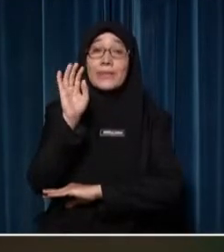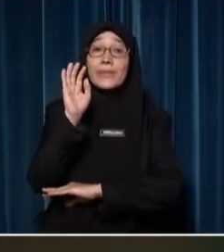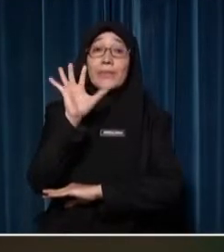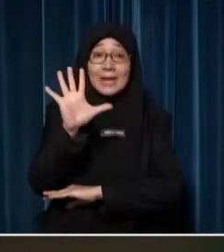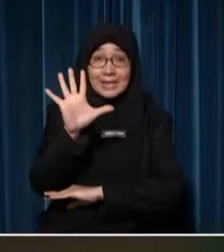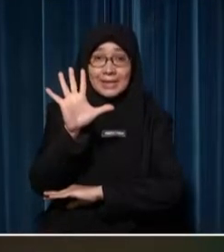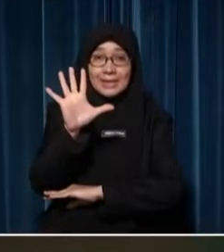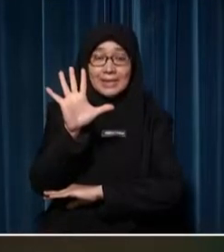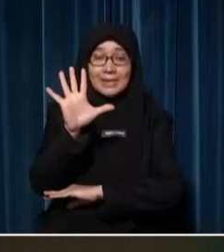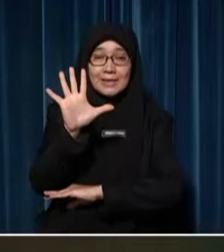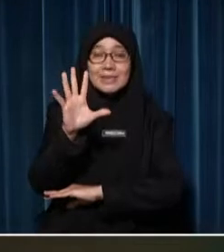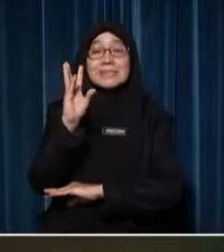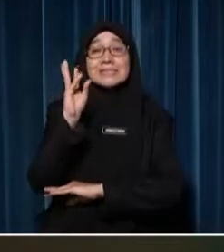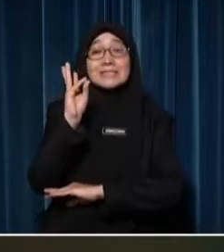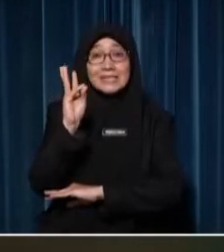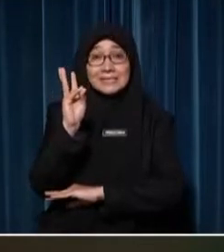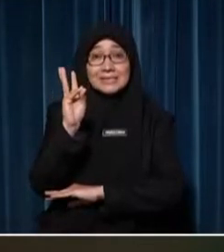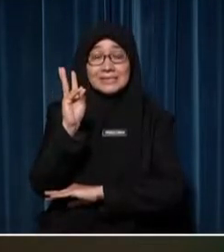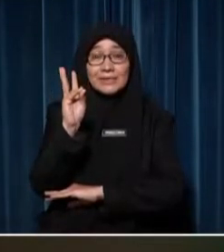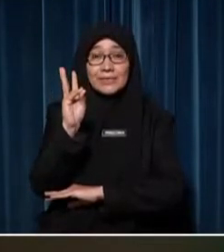5, 6,